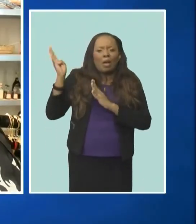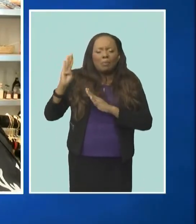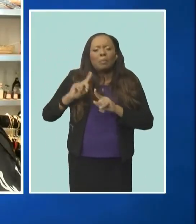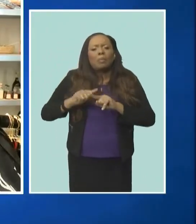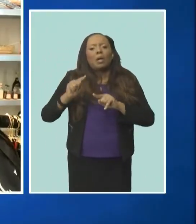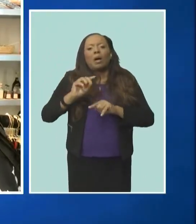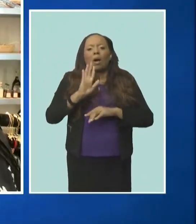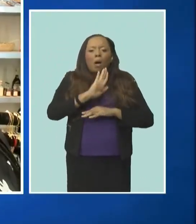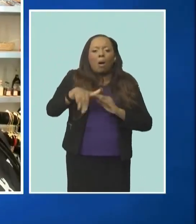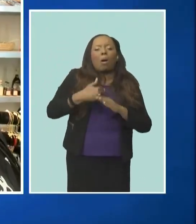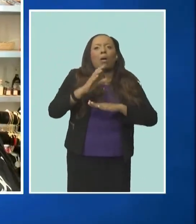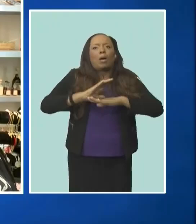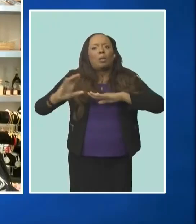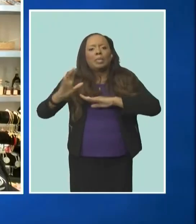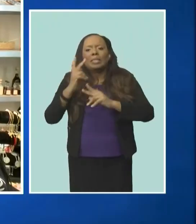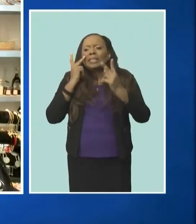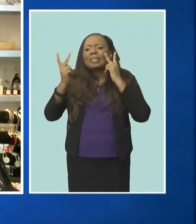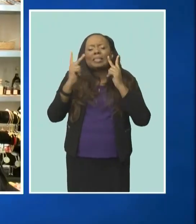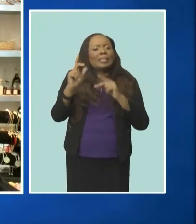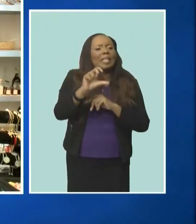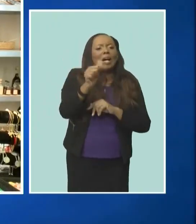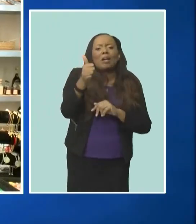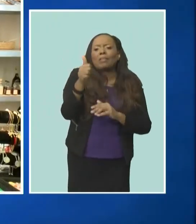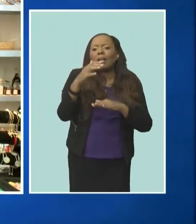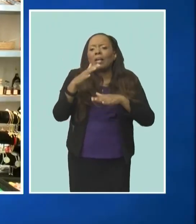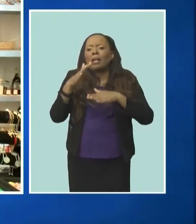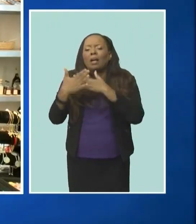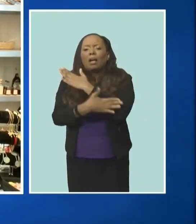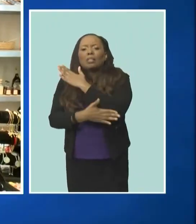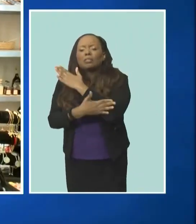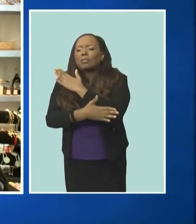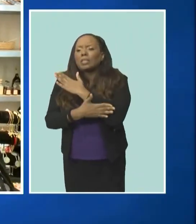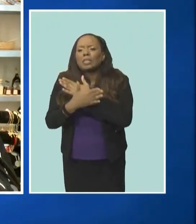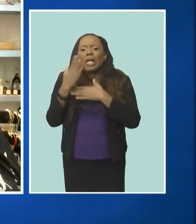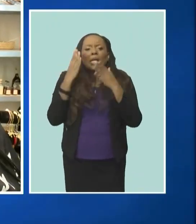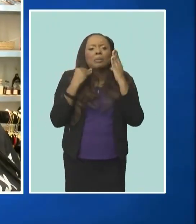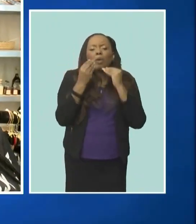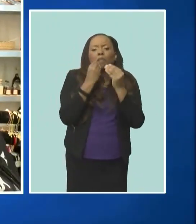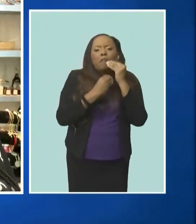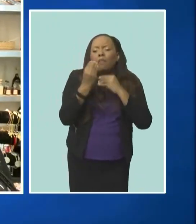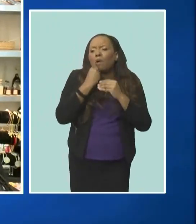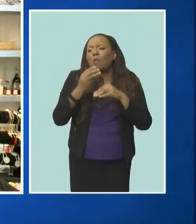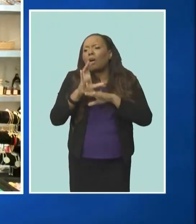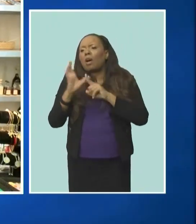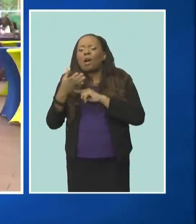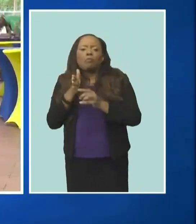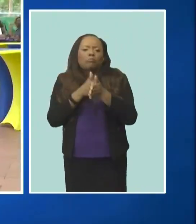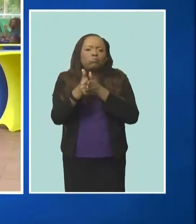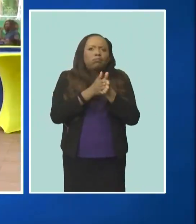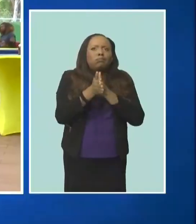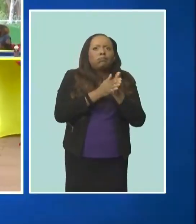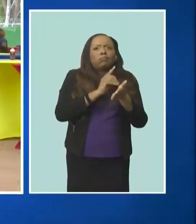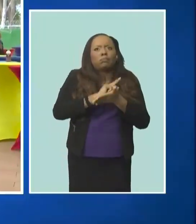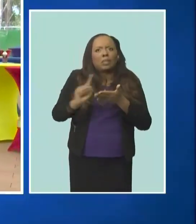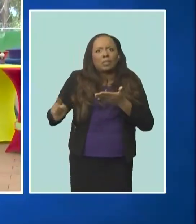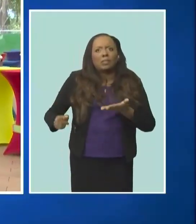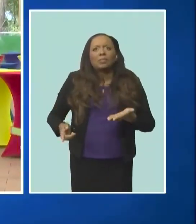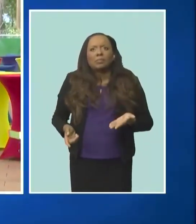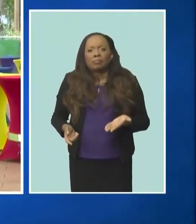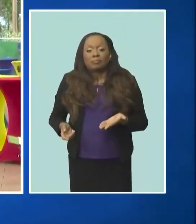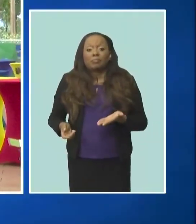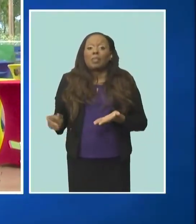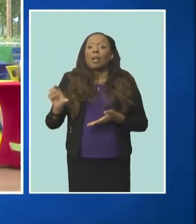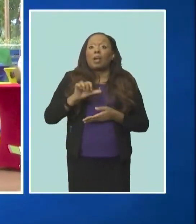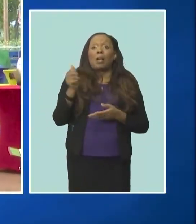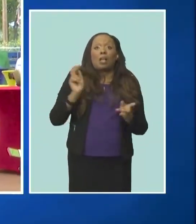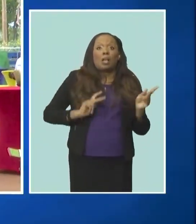see what other countries are like, and experience them, even their food and their culture. So we're looking forward for the rest of the week. For others like Jessica